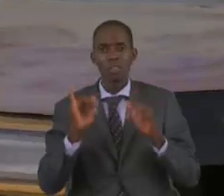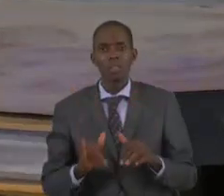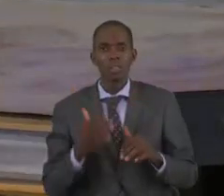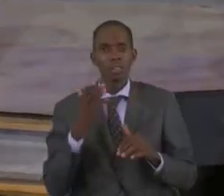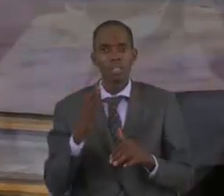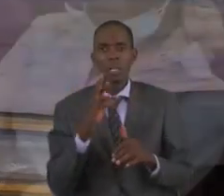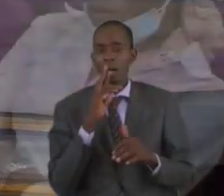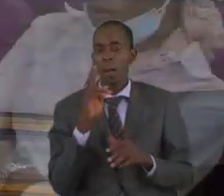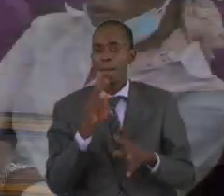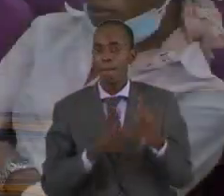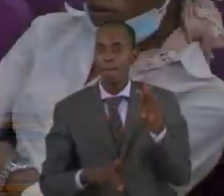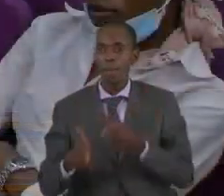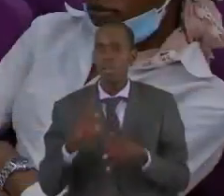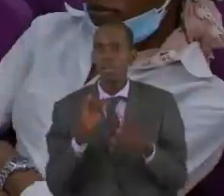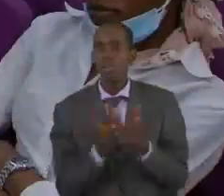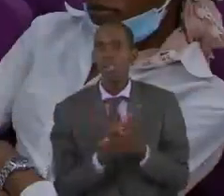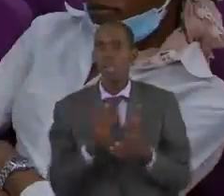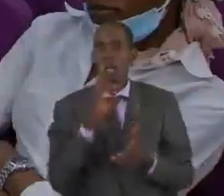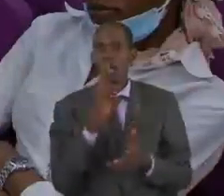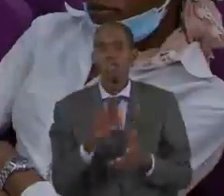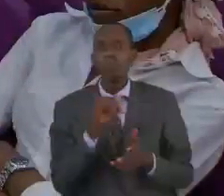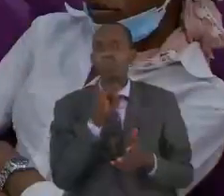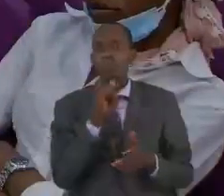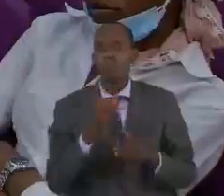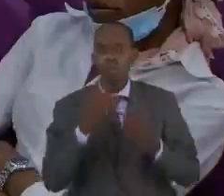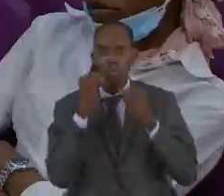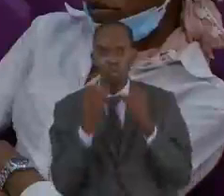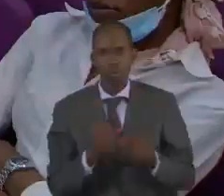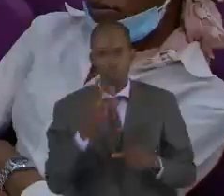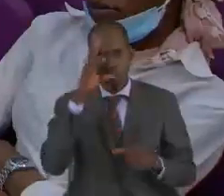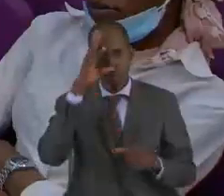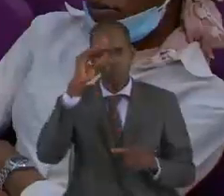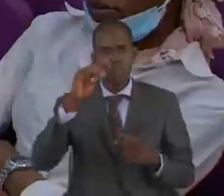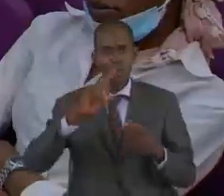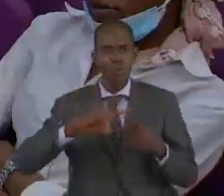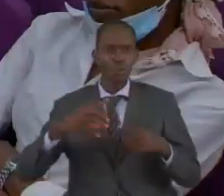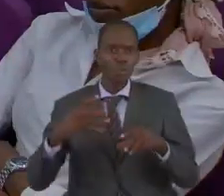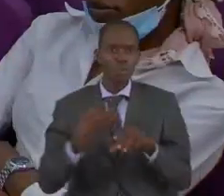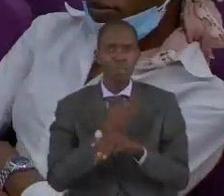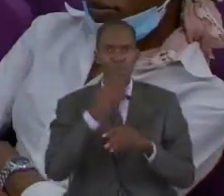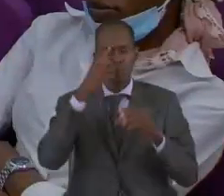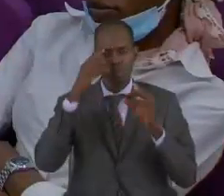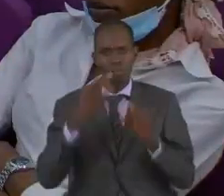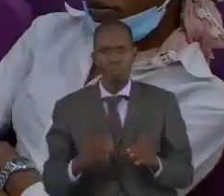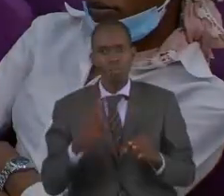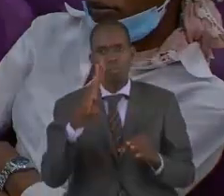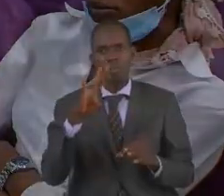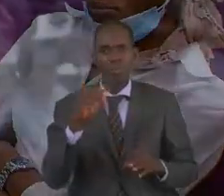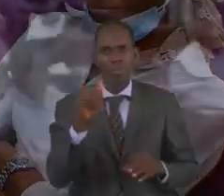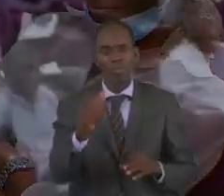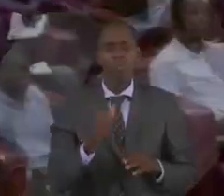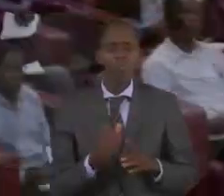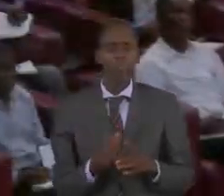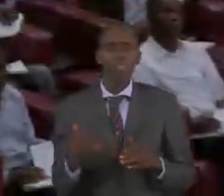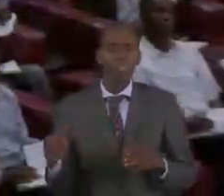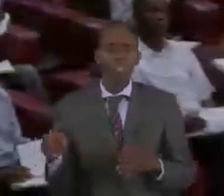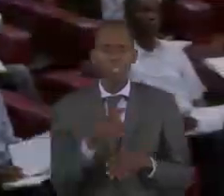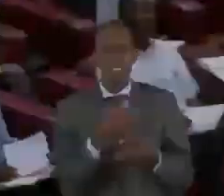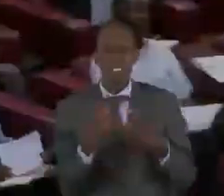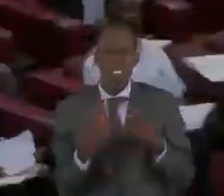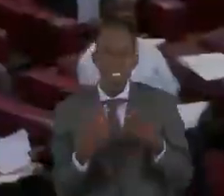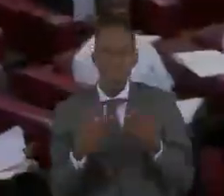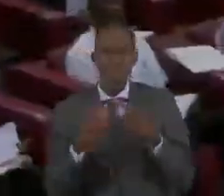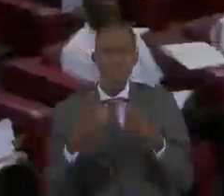people who are not men enough to take decisions by themselves. They try to take